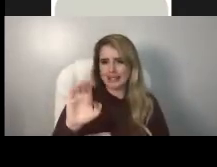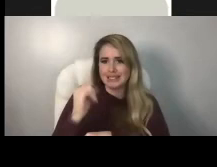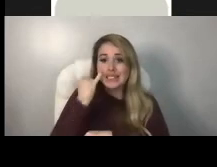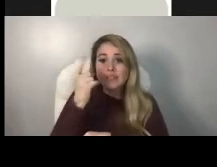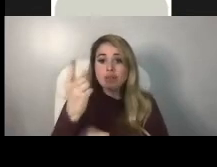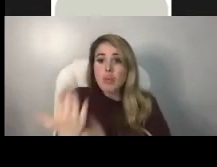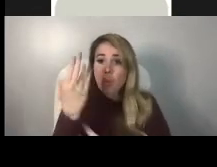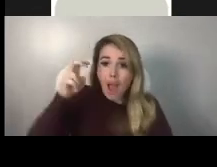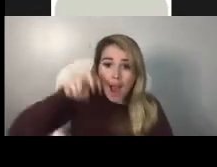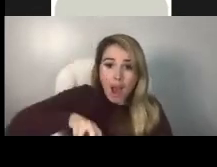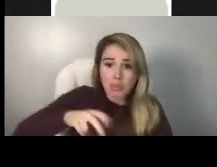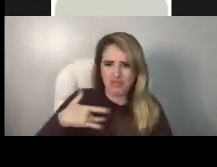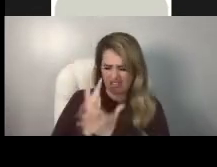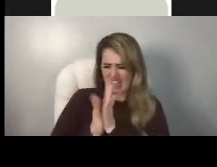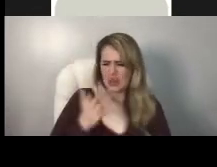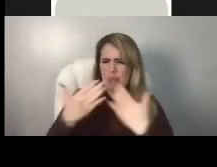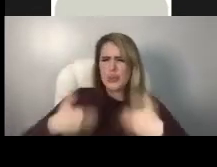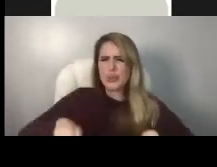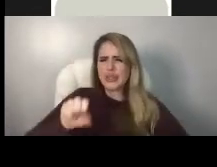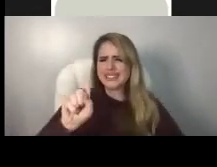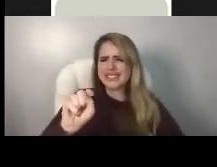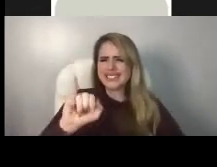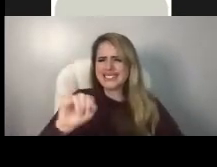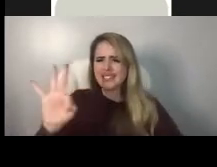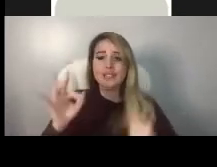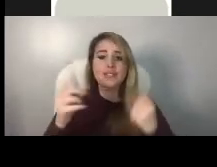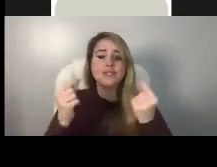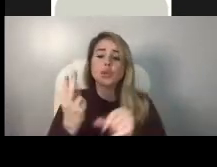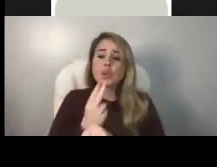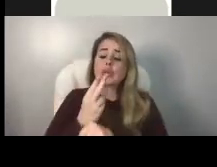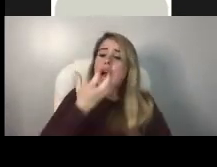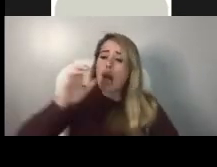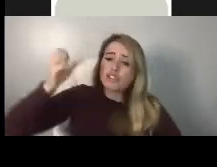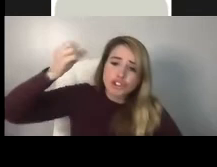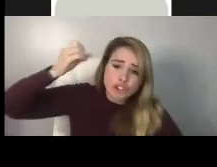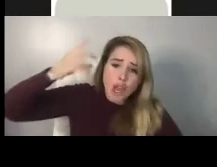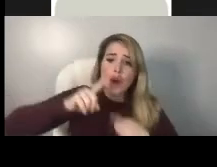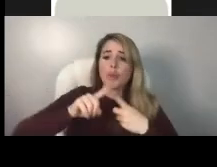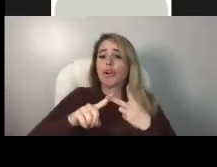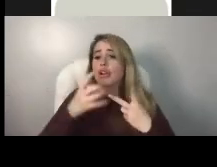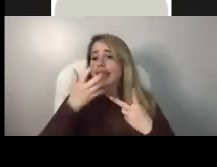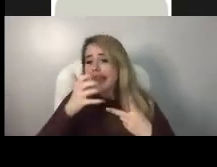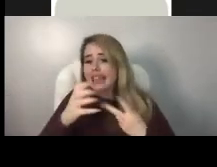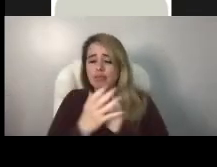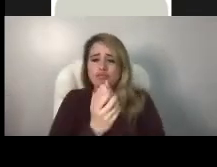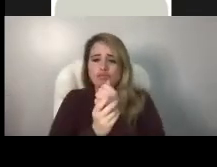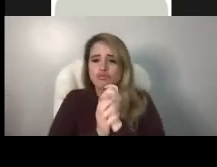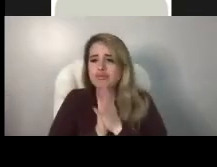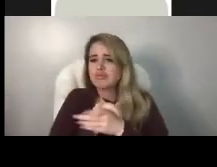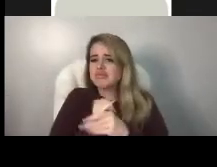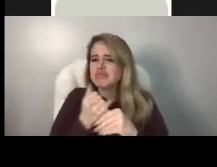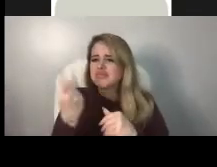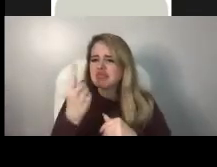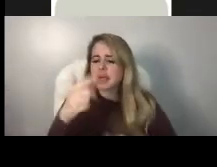and sore, hot packs or heat or a hot shower or a paraffin bath often will help get the